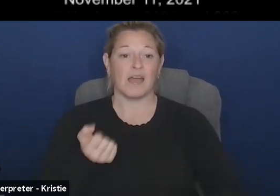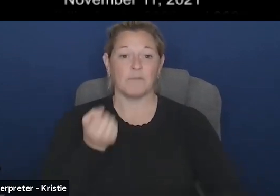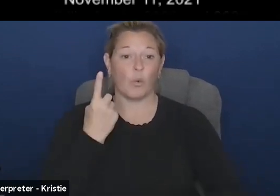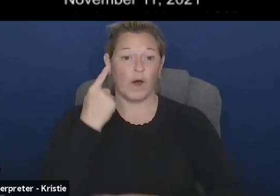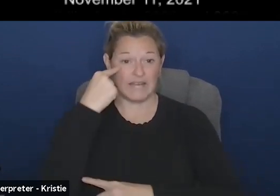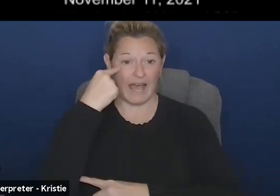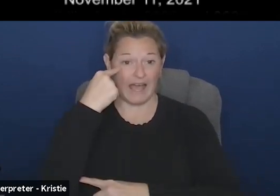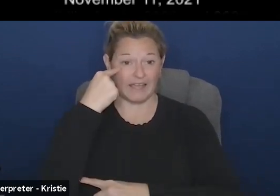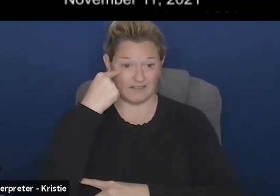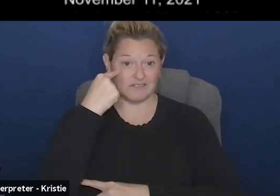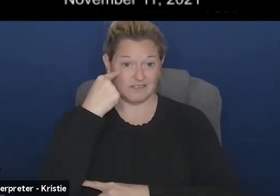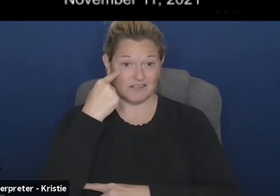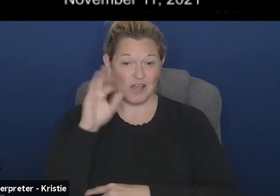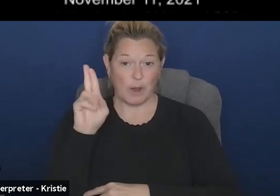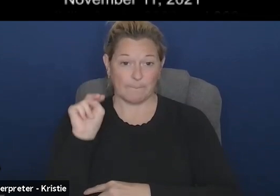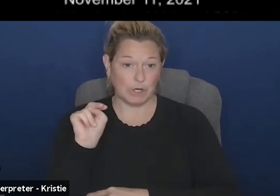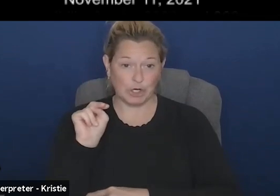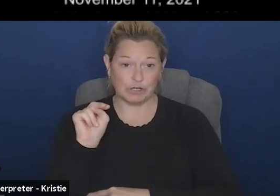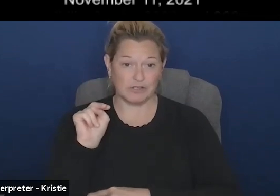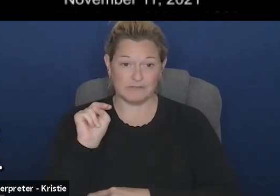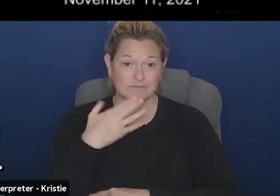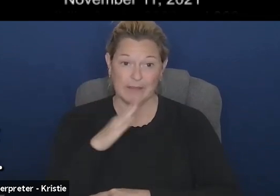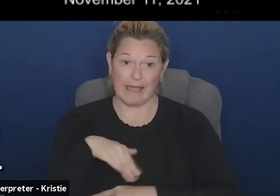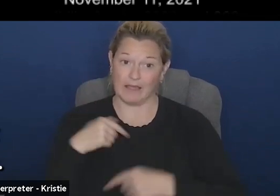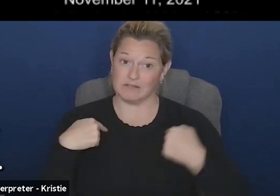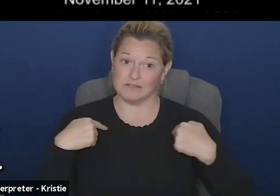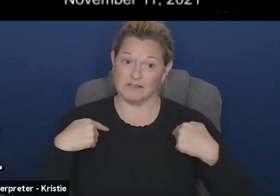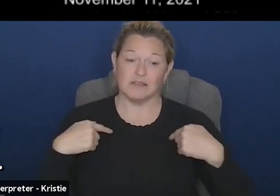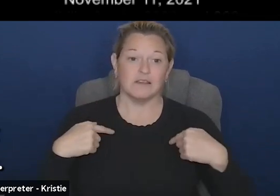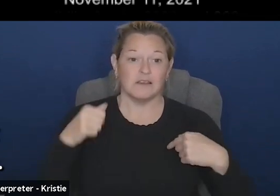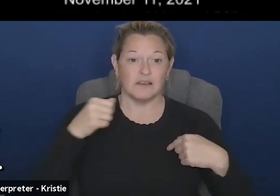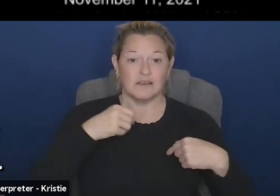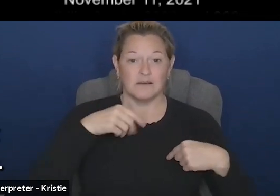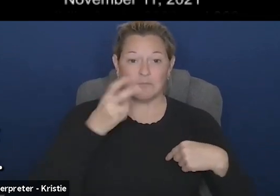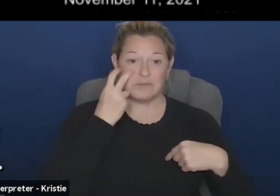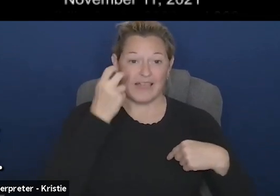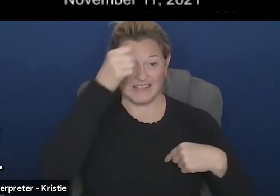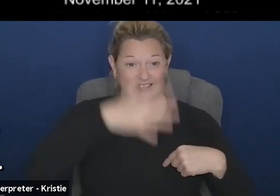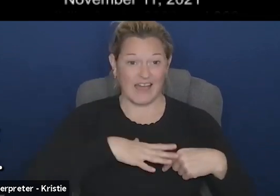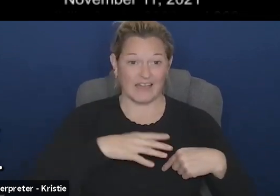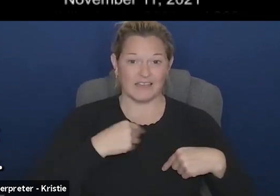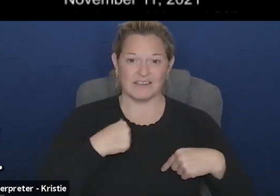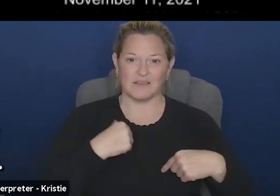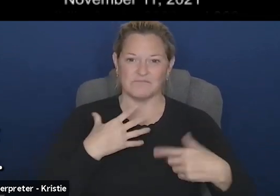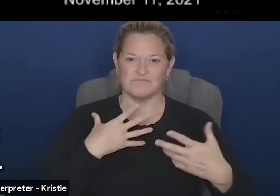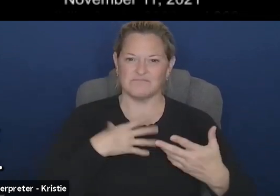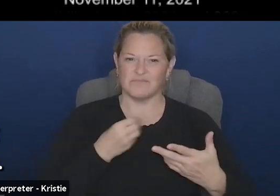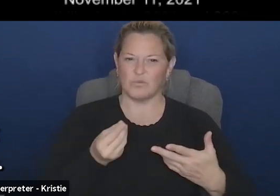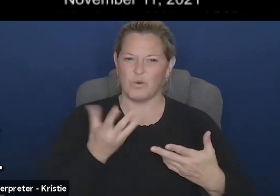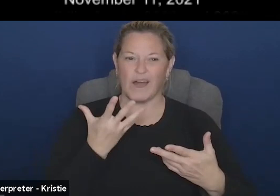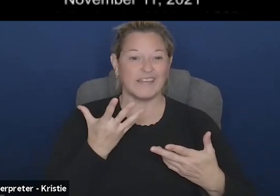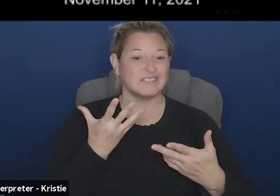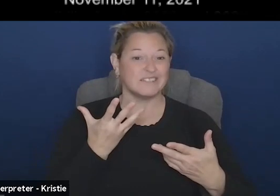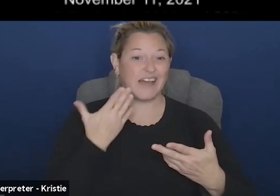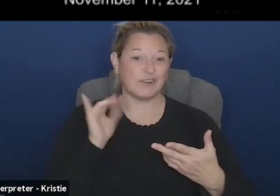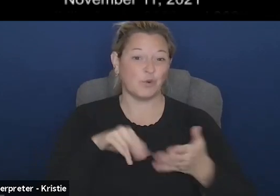guy, and I present as fairly white. In fact, I don't know what that means, but that's who I